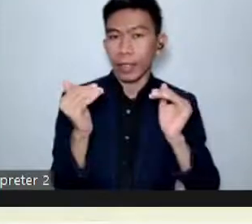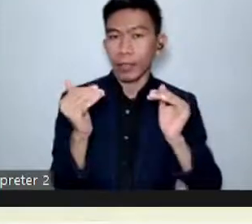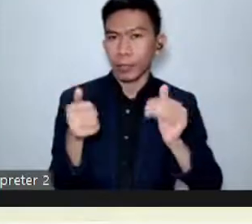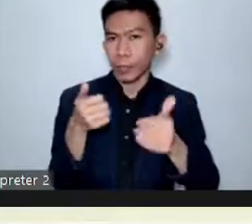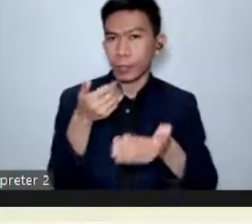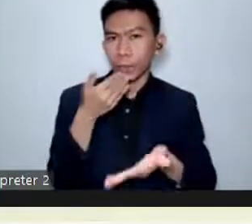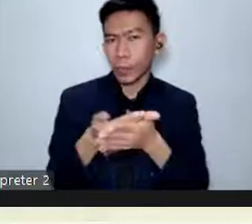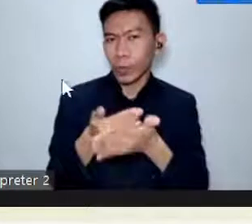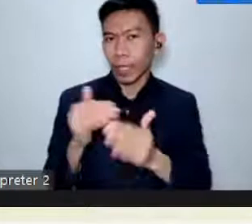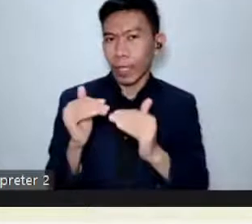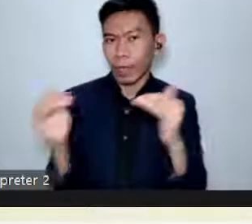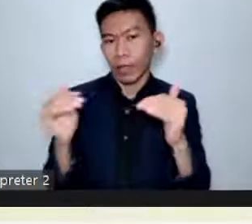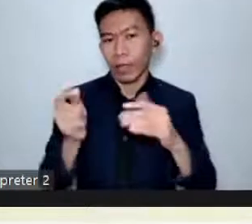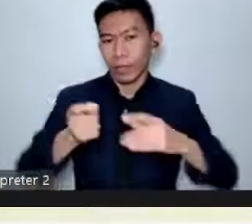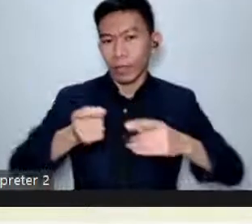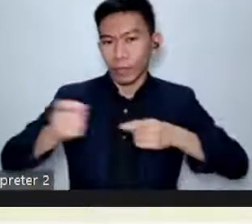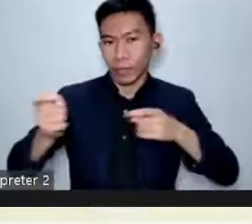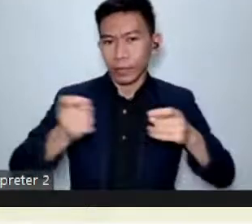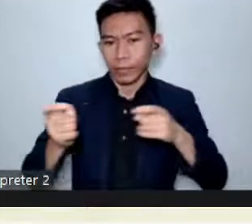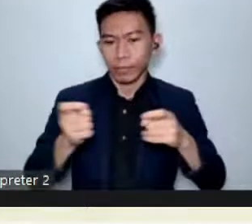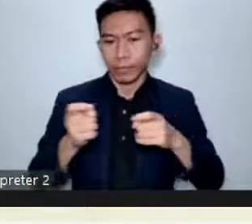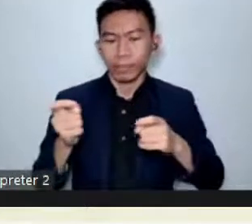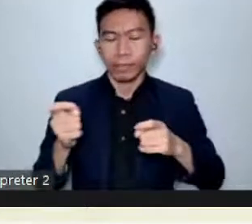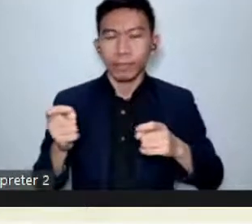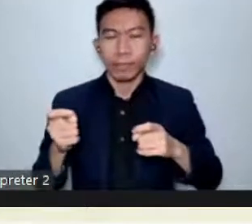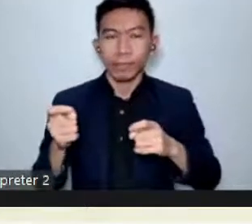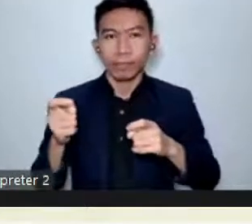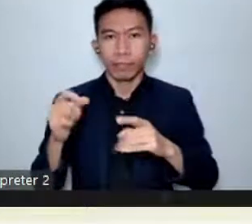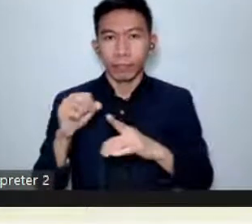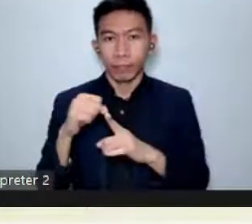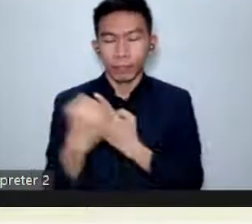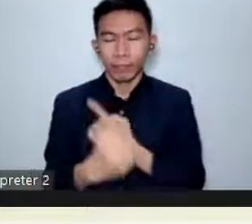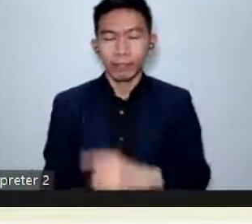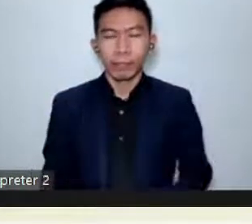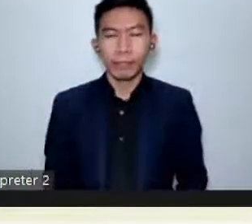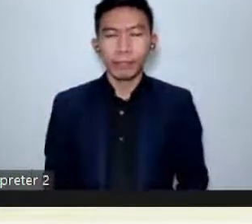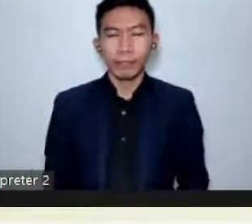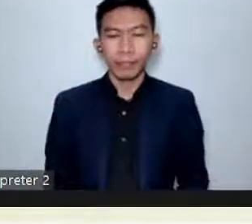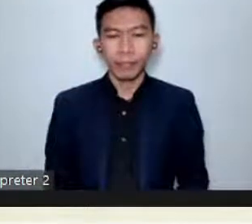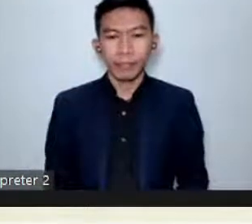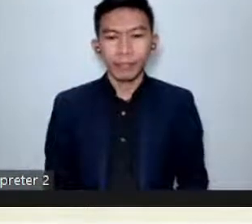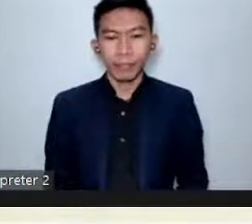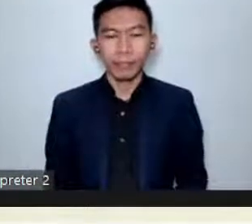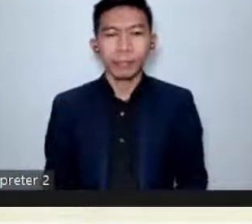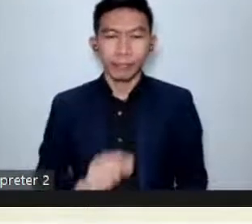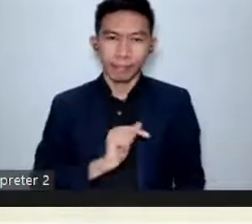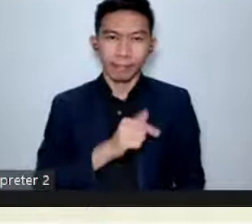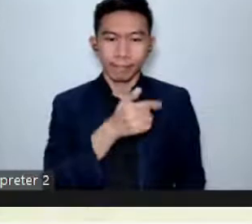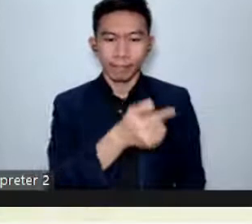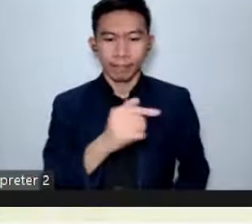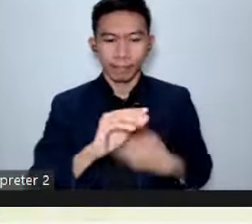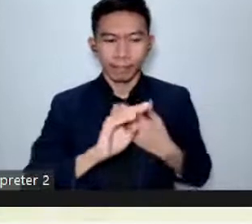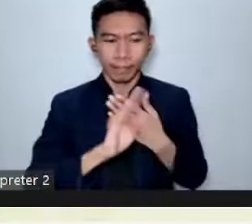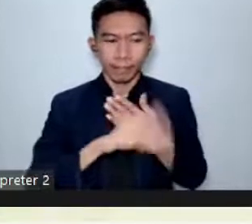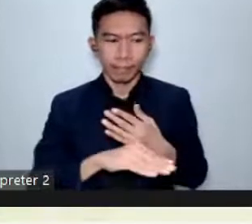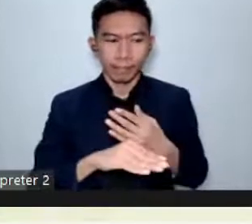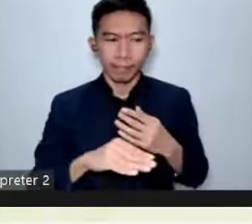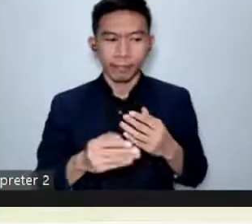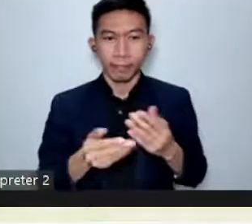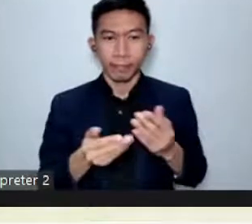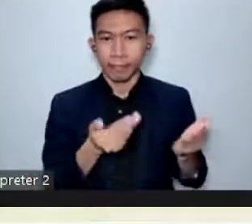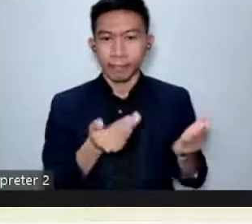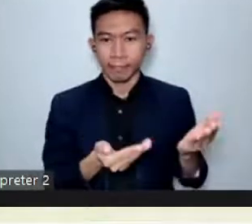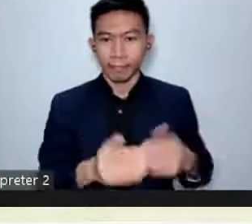managing the conditions. So with that po, I turn it over to the next speaker. Thank you